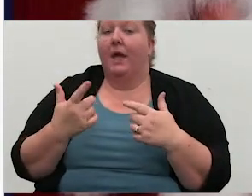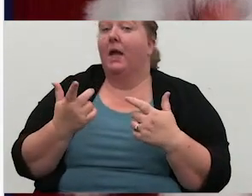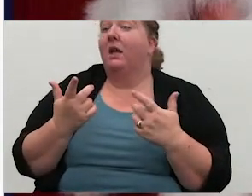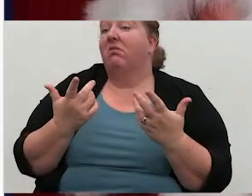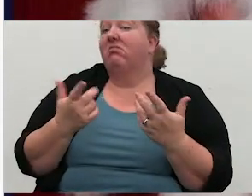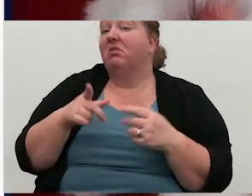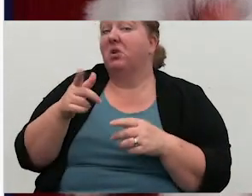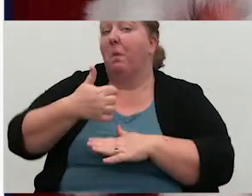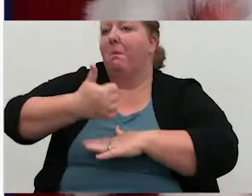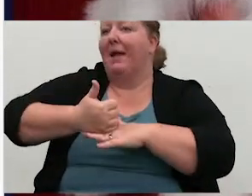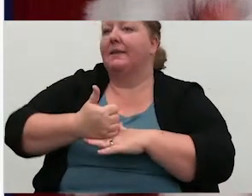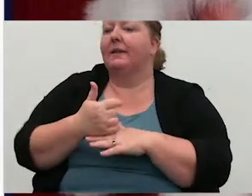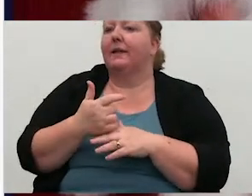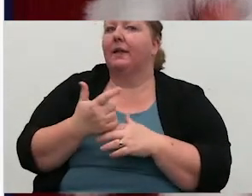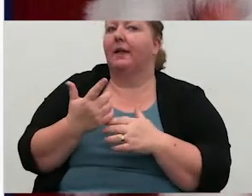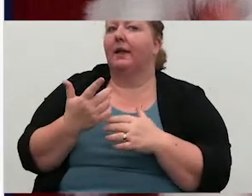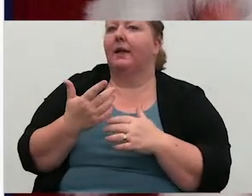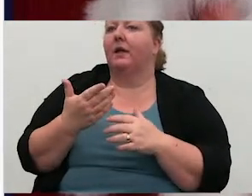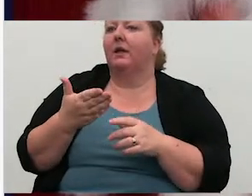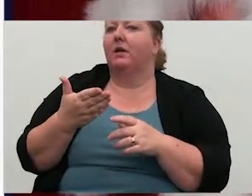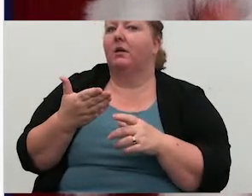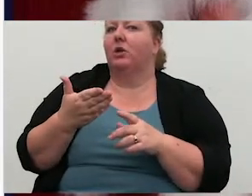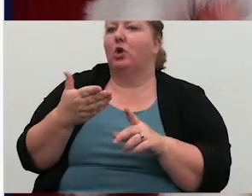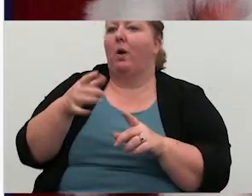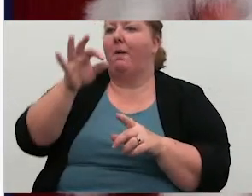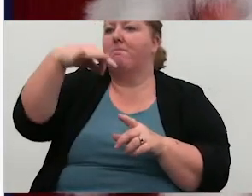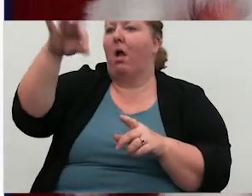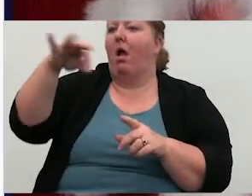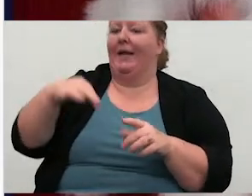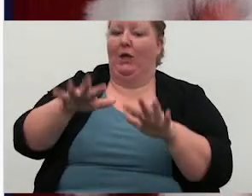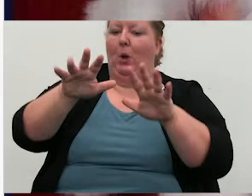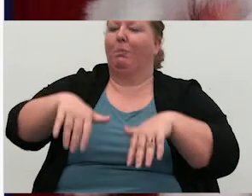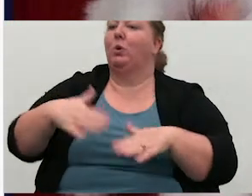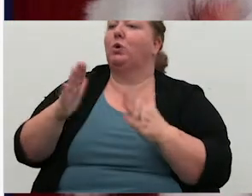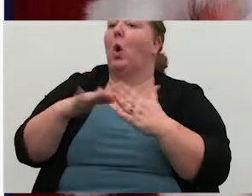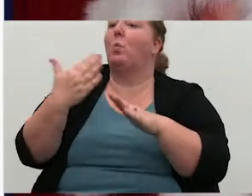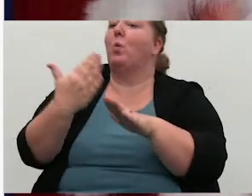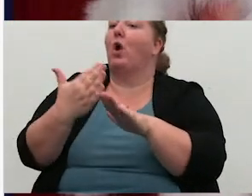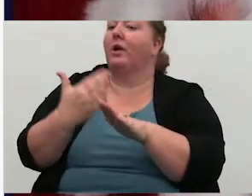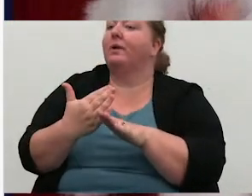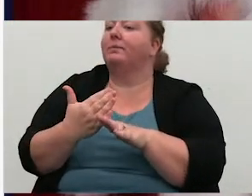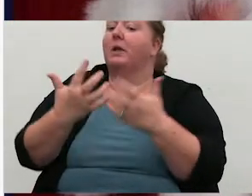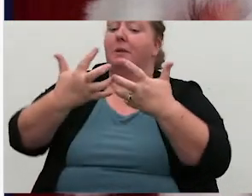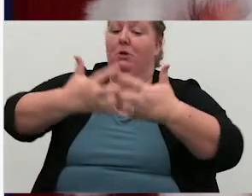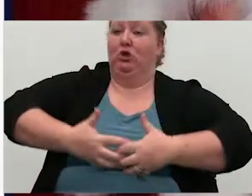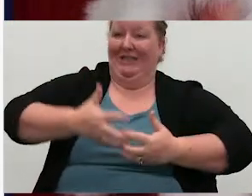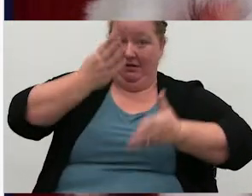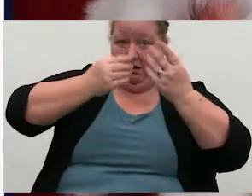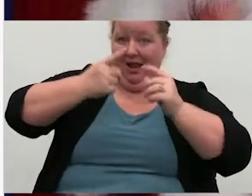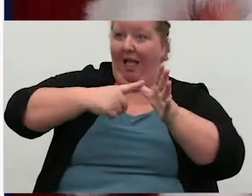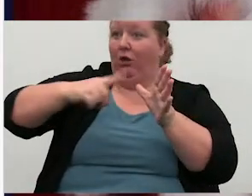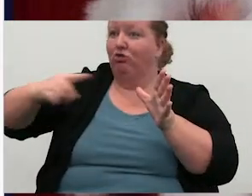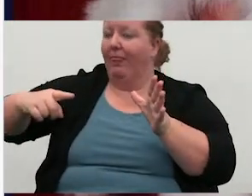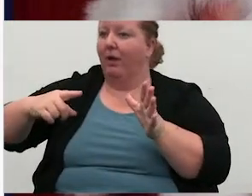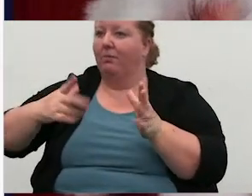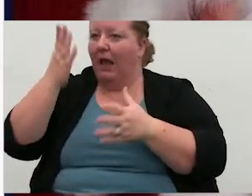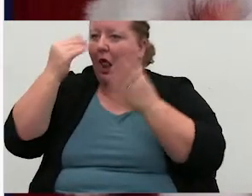what you're basically doing is marking a computer's homework. Because a machine learning algorithm is